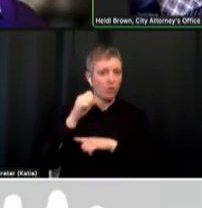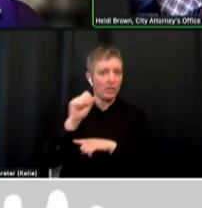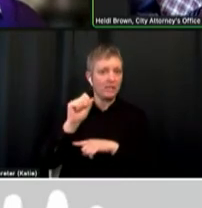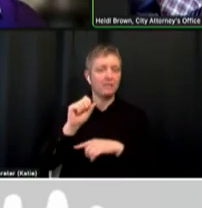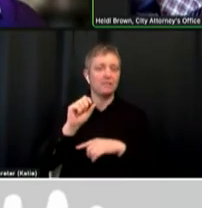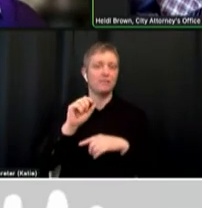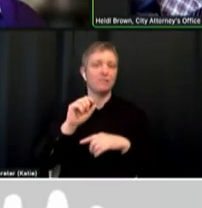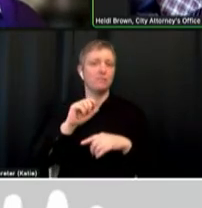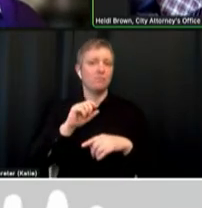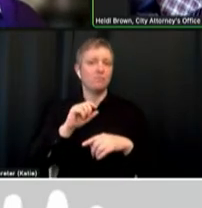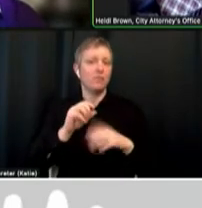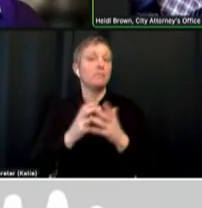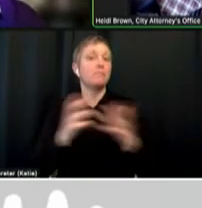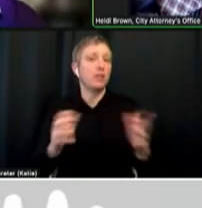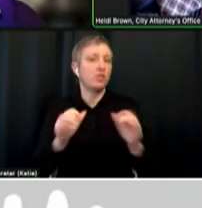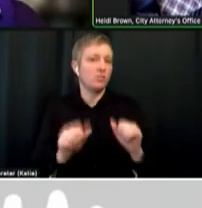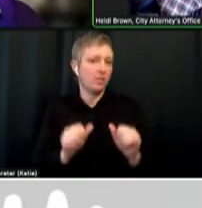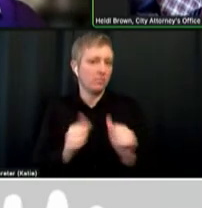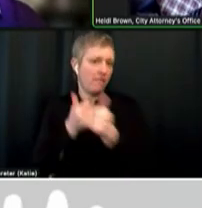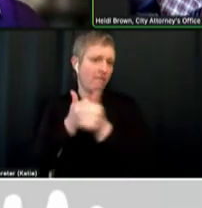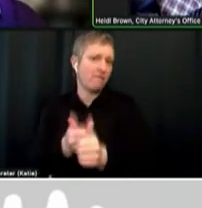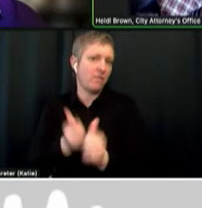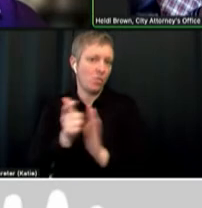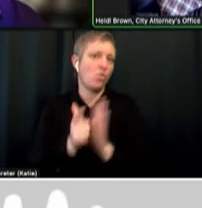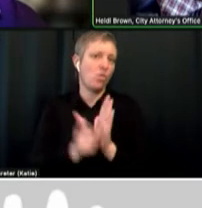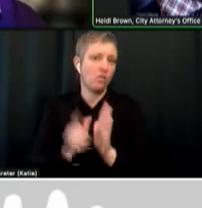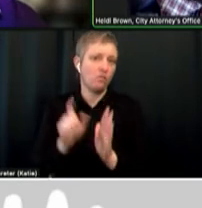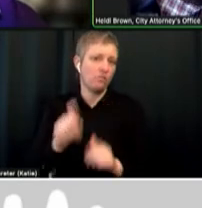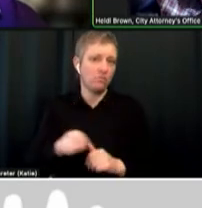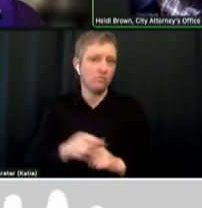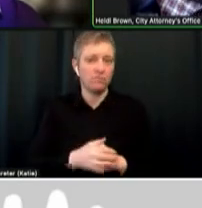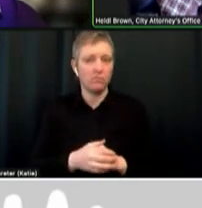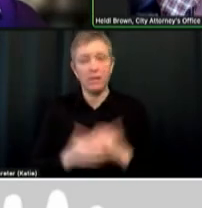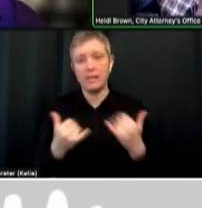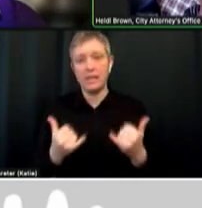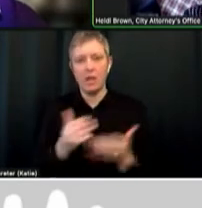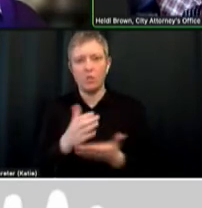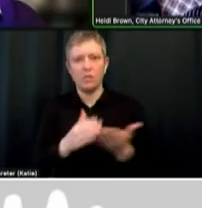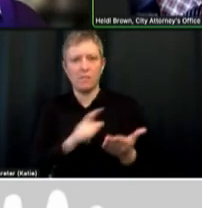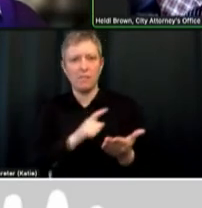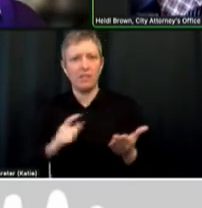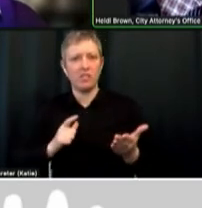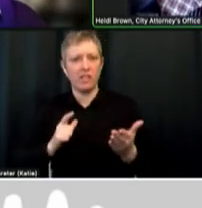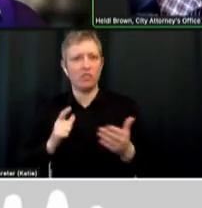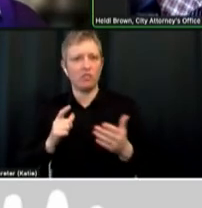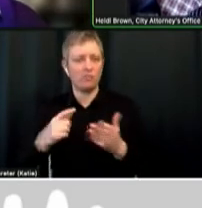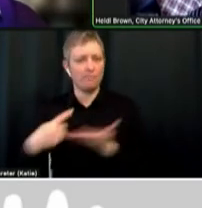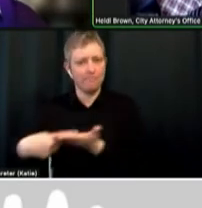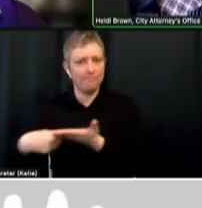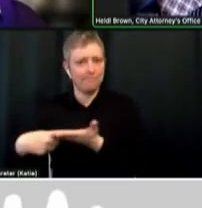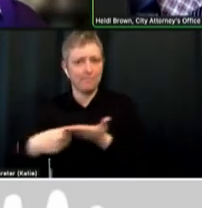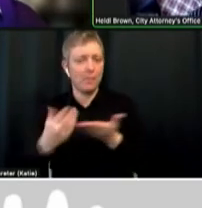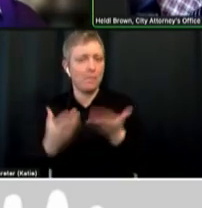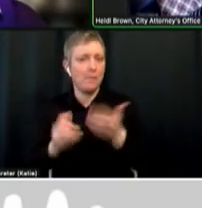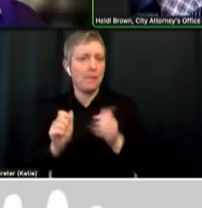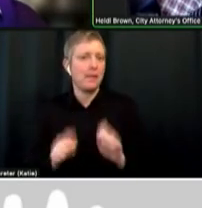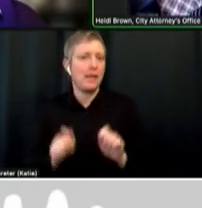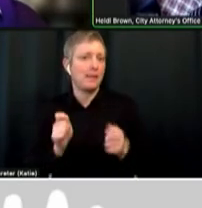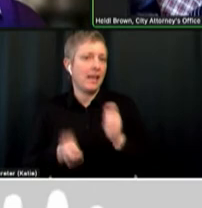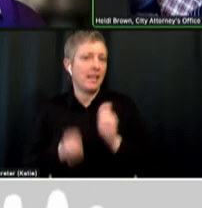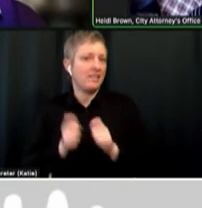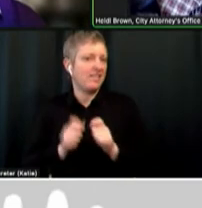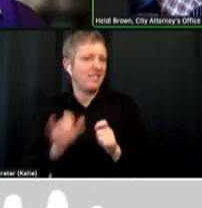been discussion down in the legislature about, are there some edits we could make to that so that body camera